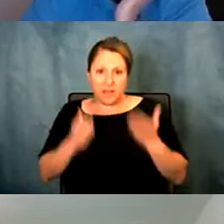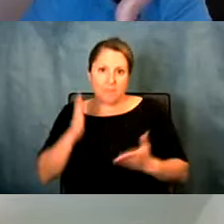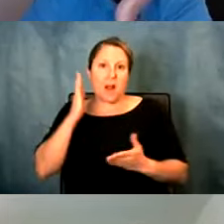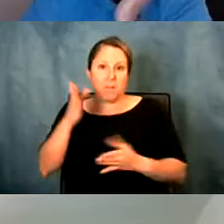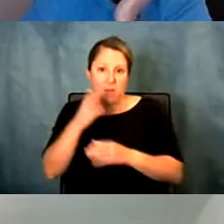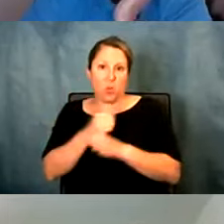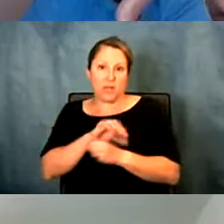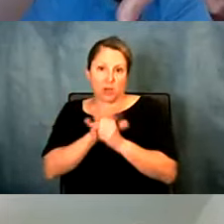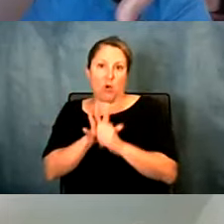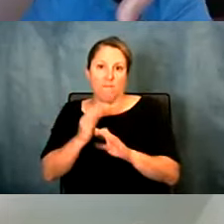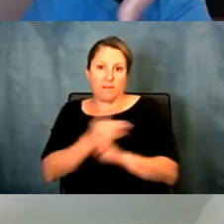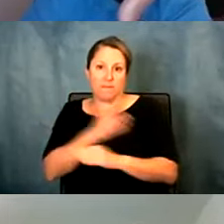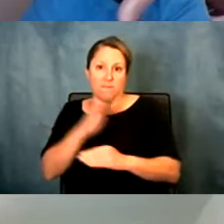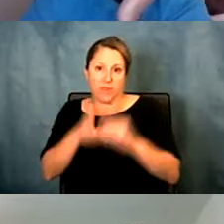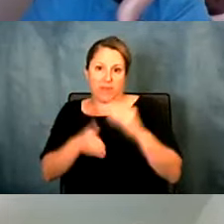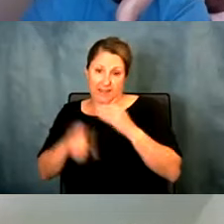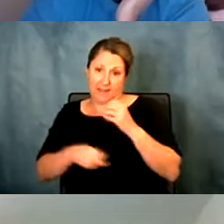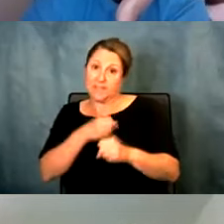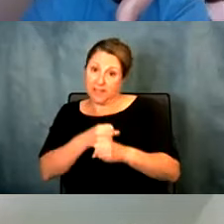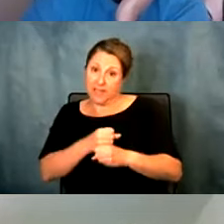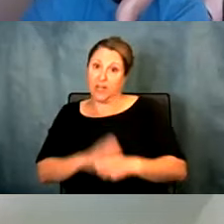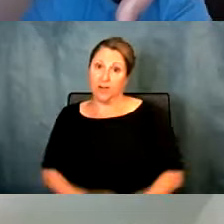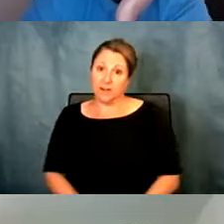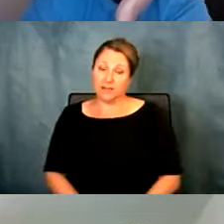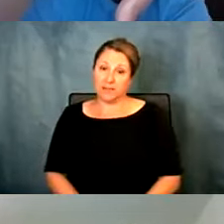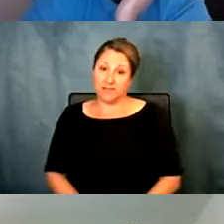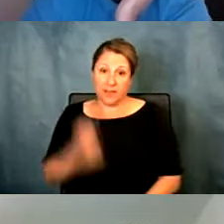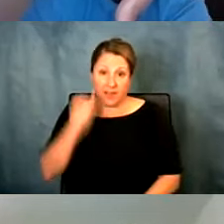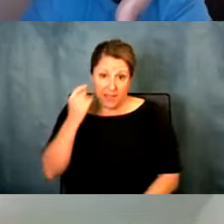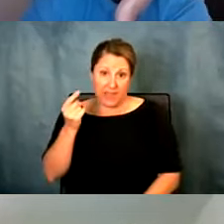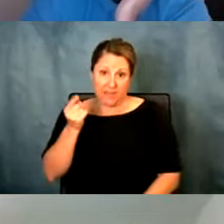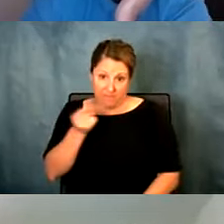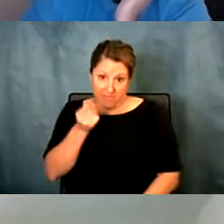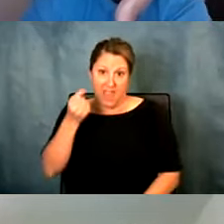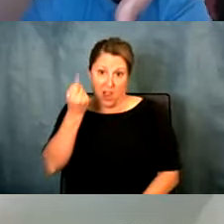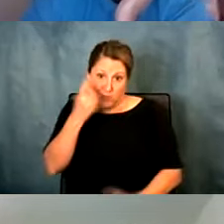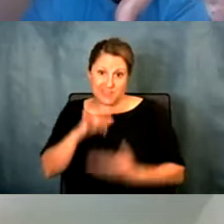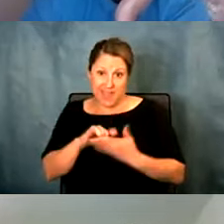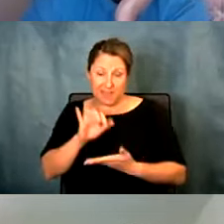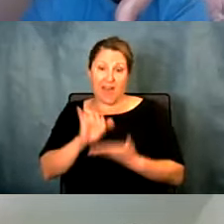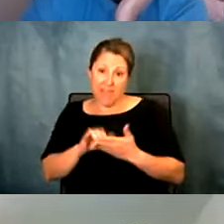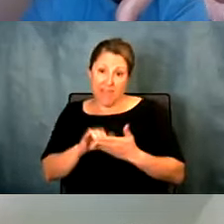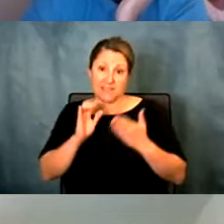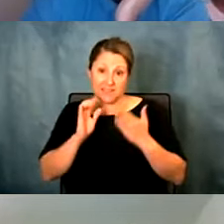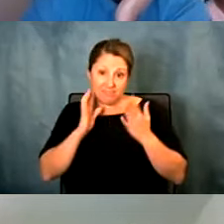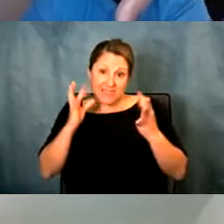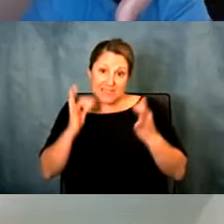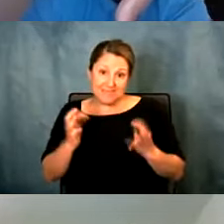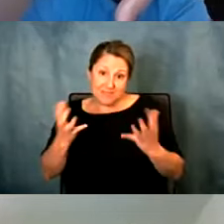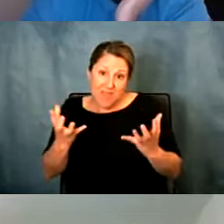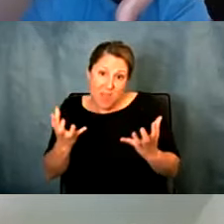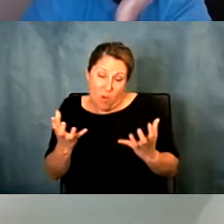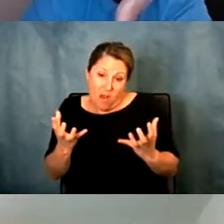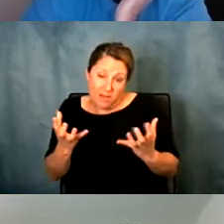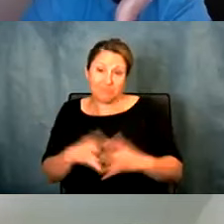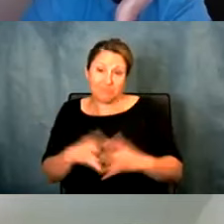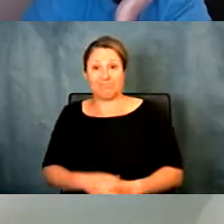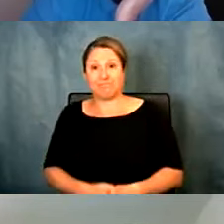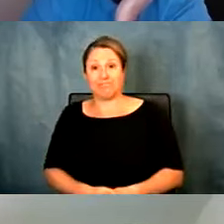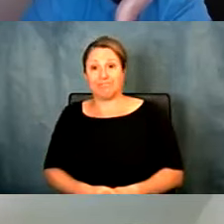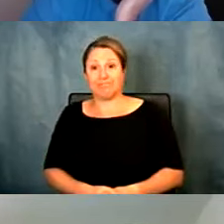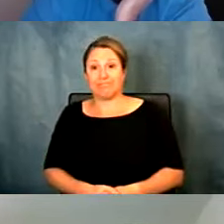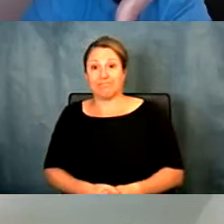the year. And as long as they understand that, and that that's the choice that they recognize that they are making, then I know